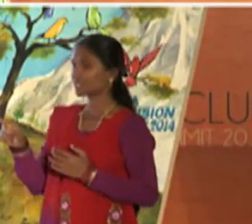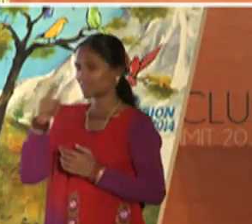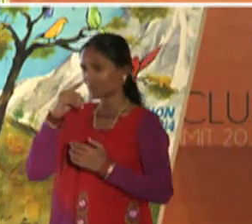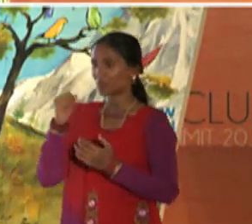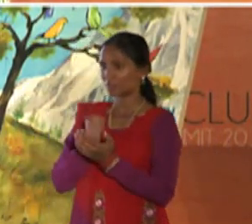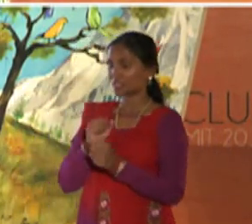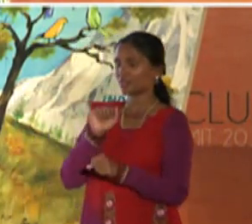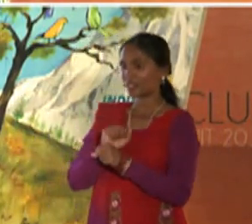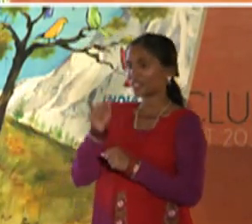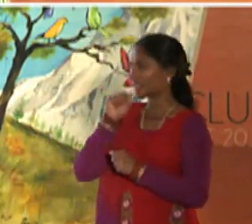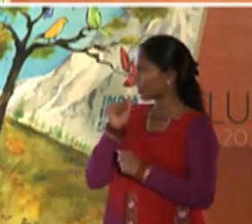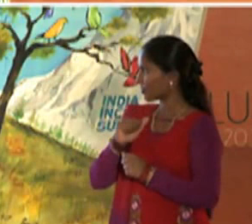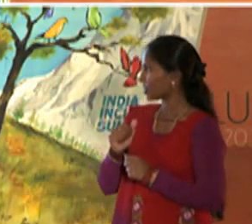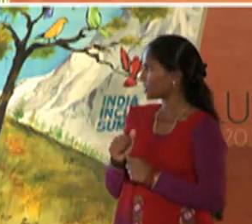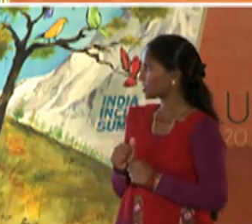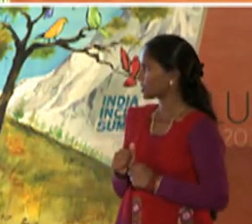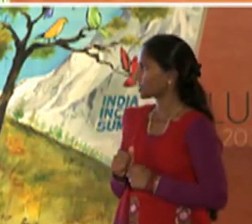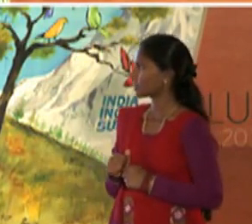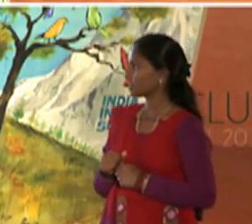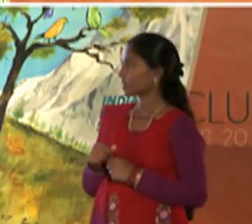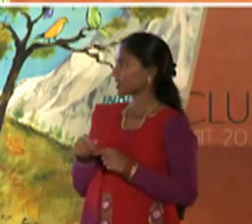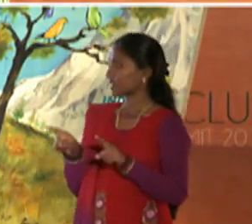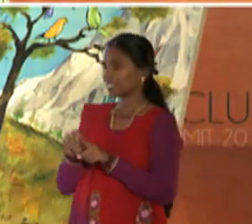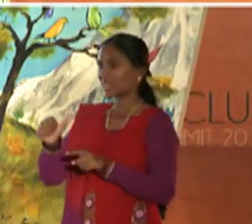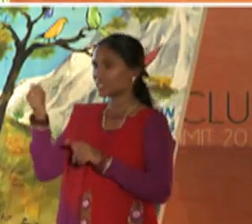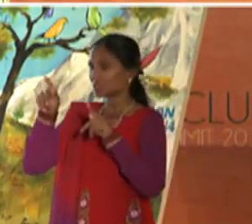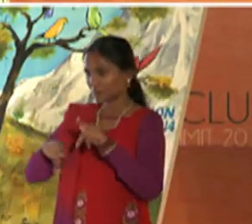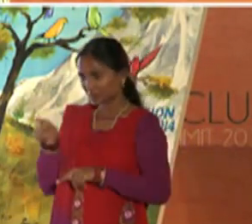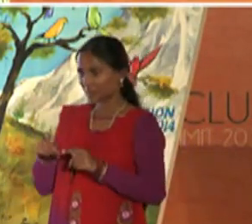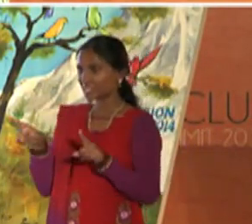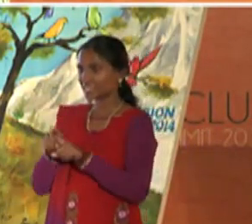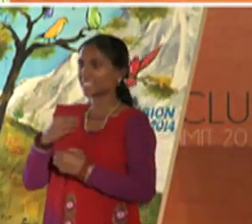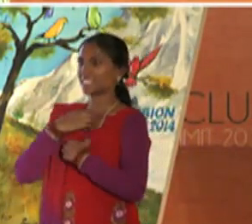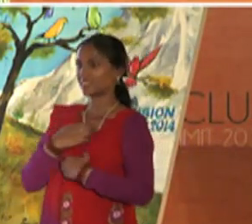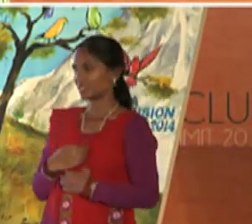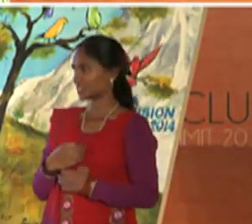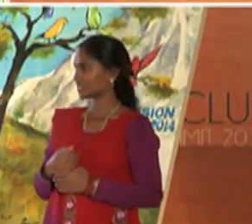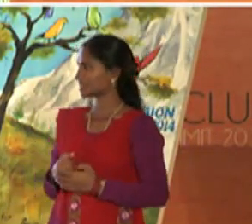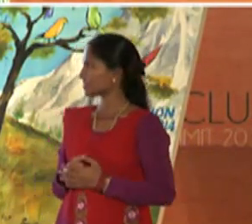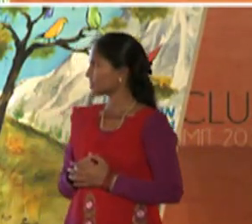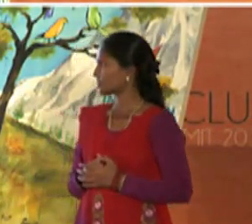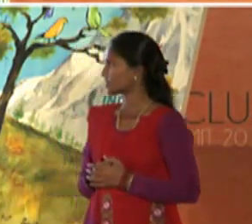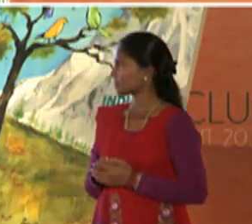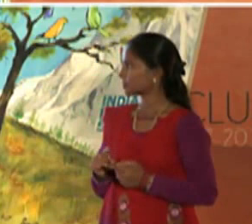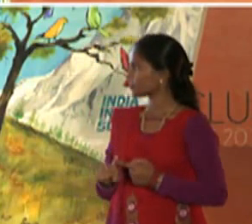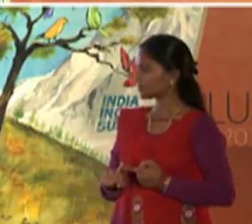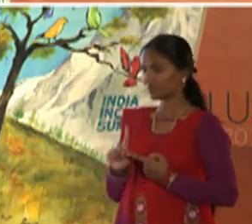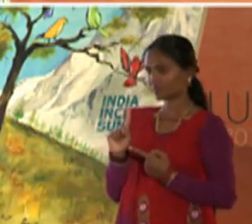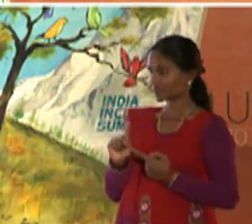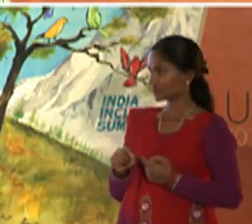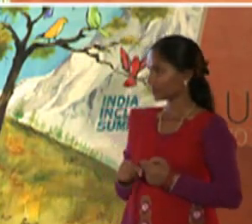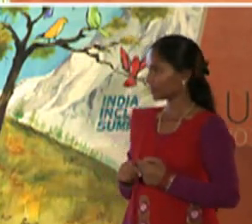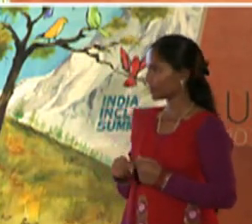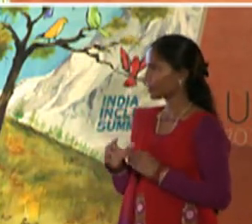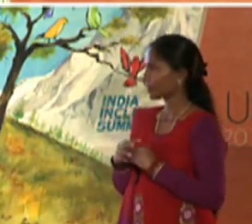hero, heroine will do. She will not be the object of someone else's desire to make her life better. So that was one of the things. And